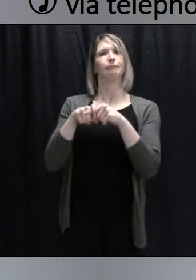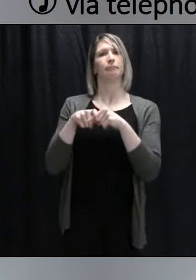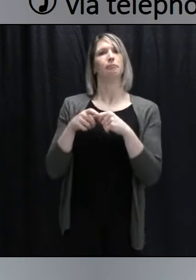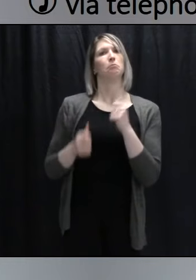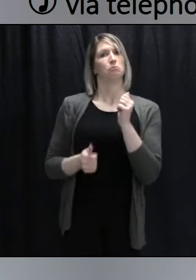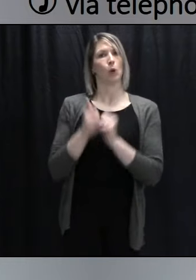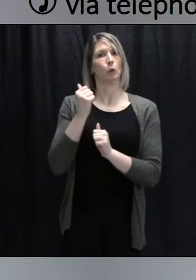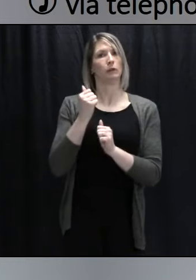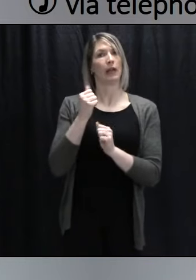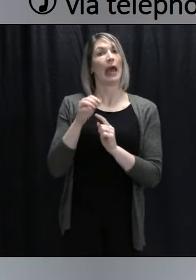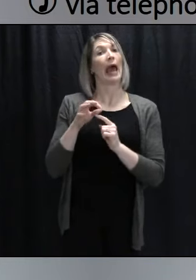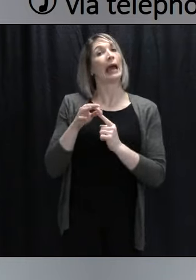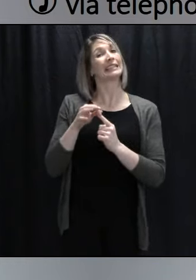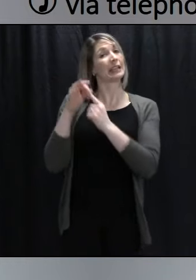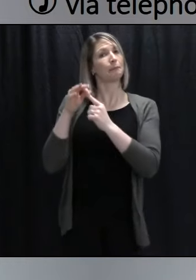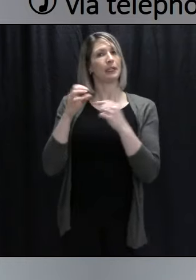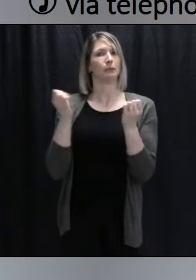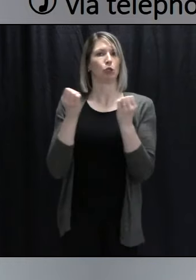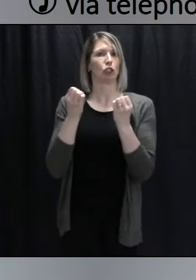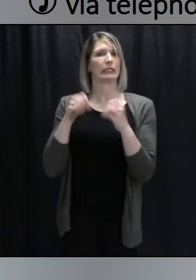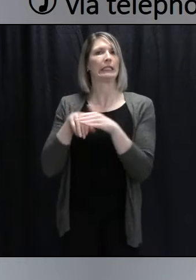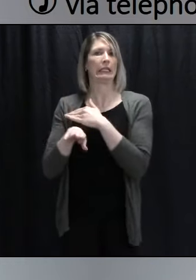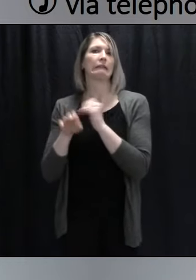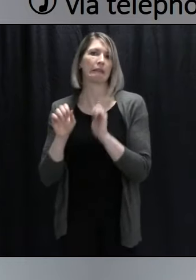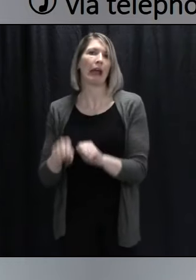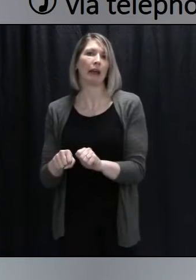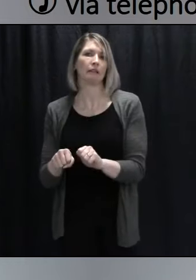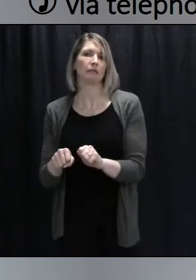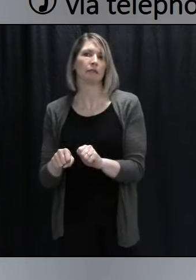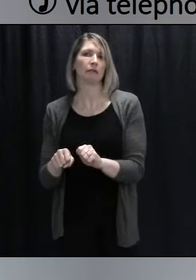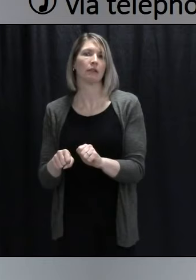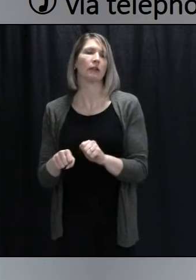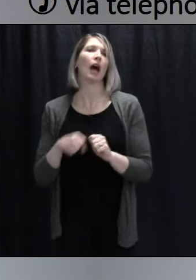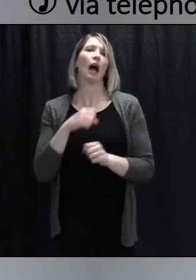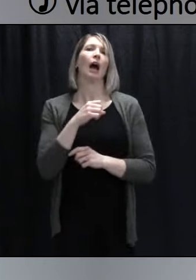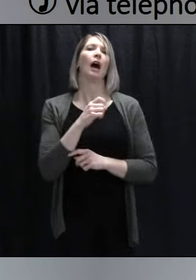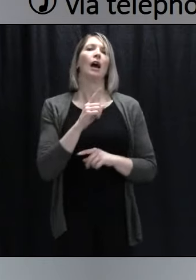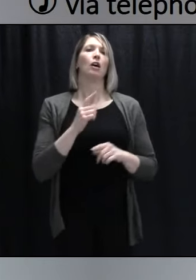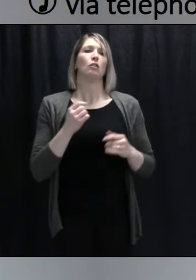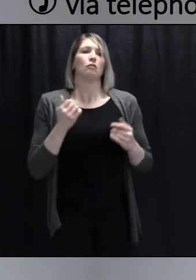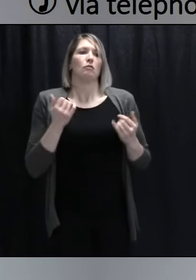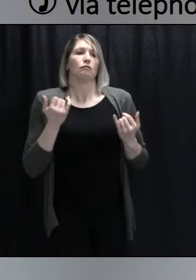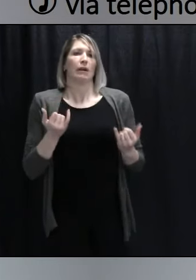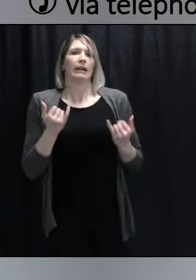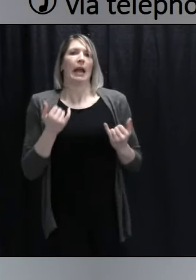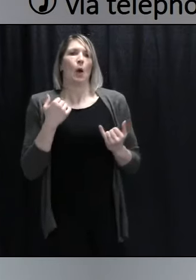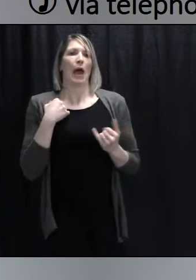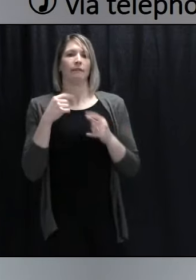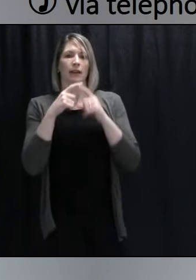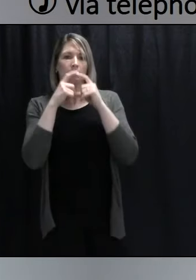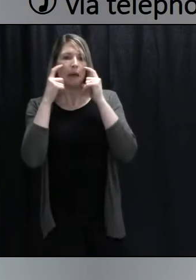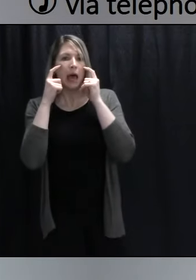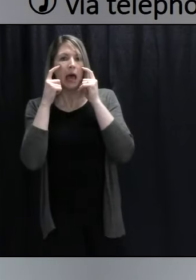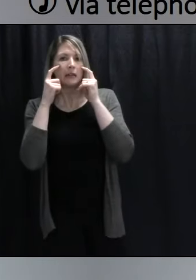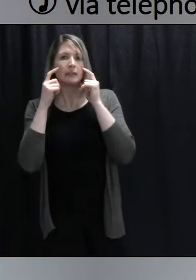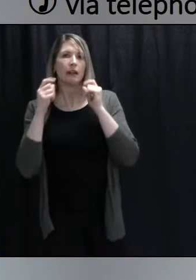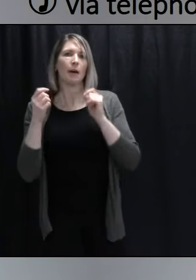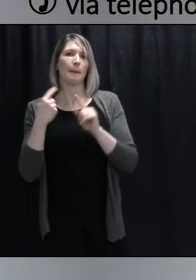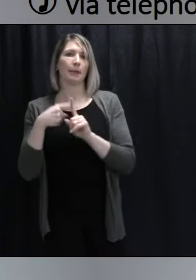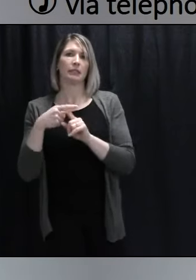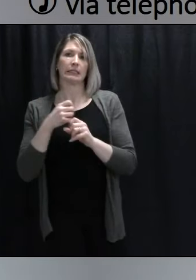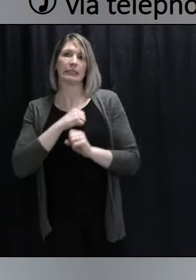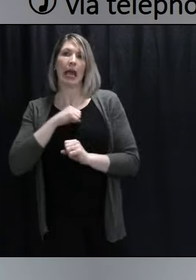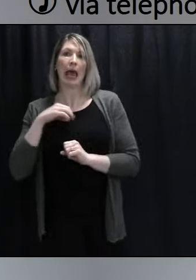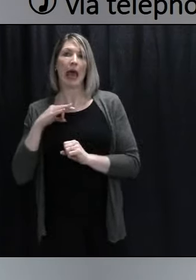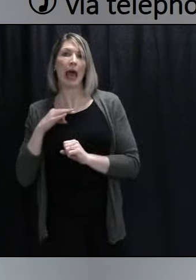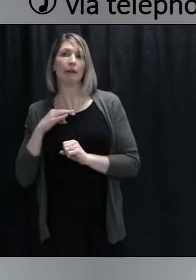moment. We do not have the ability, the critical mass, or the infrastructure to run